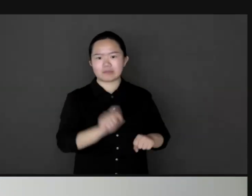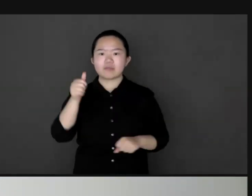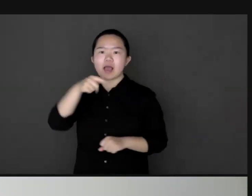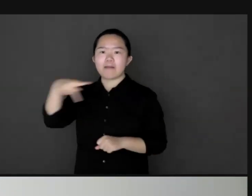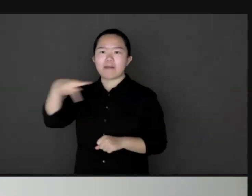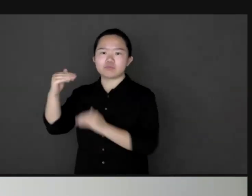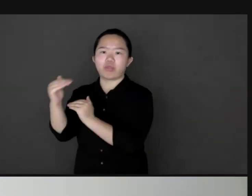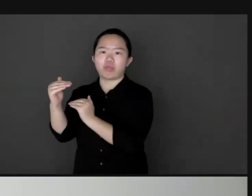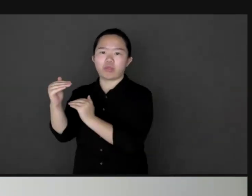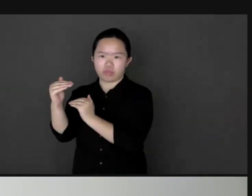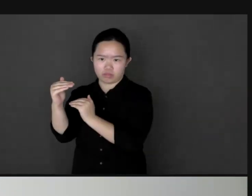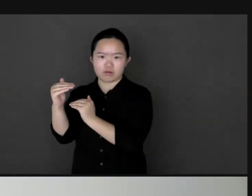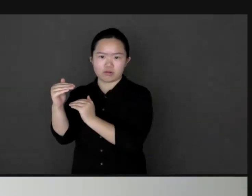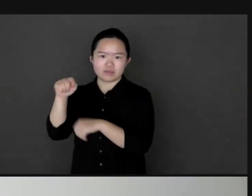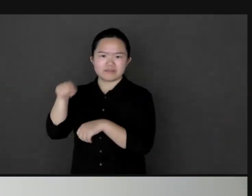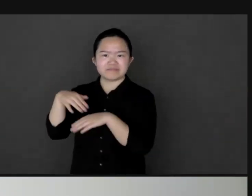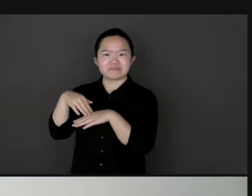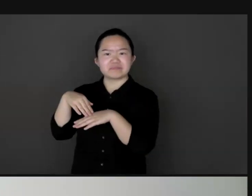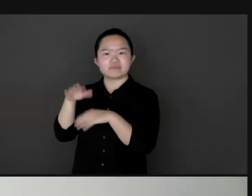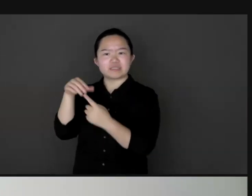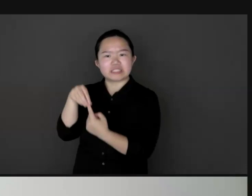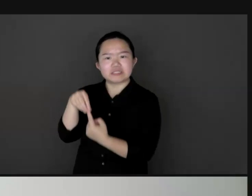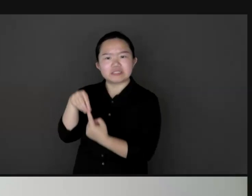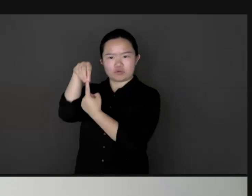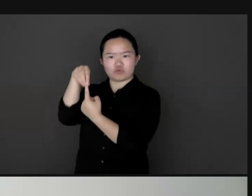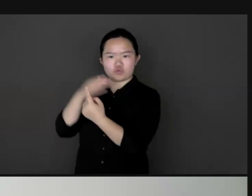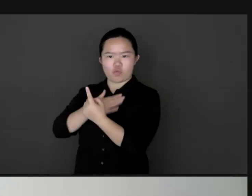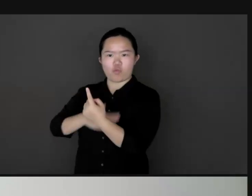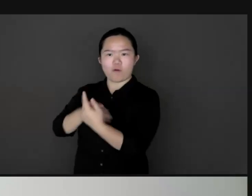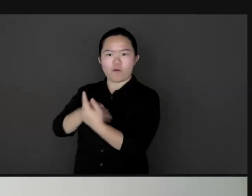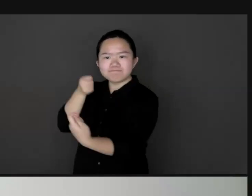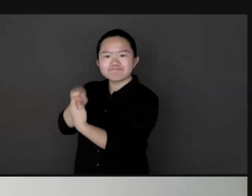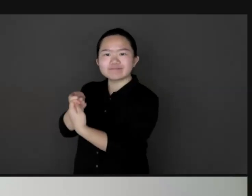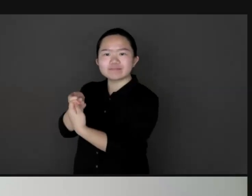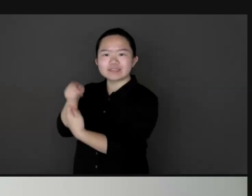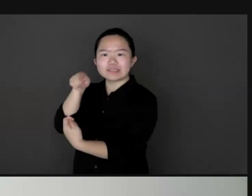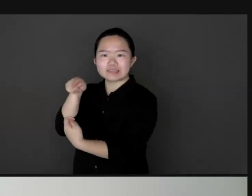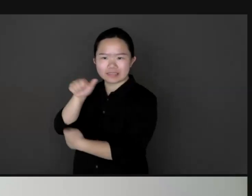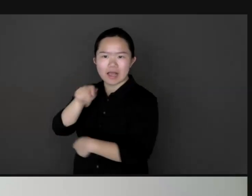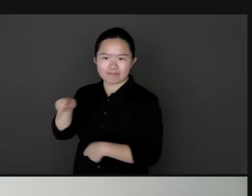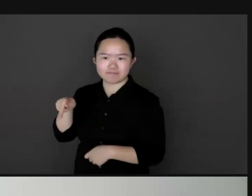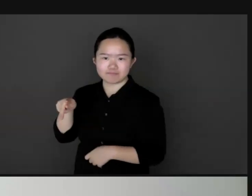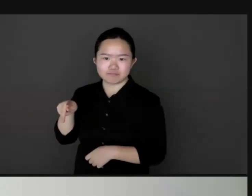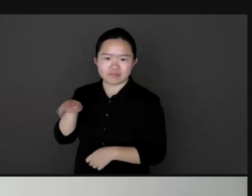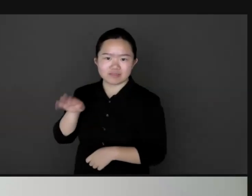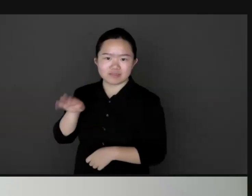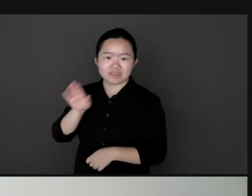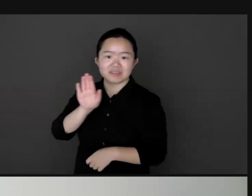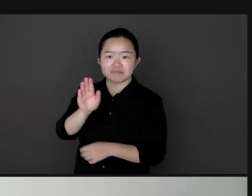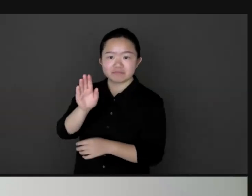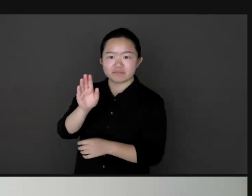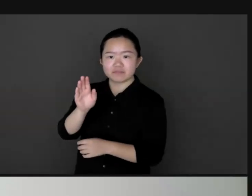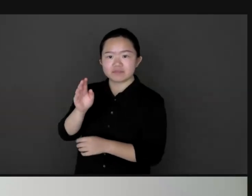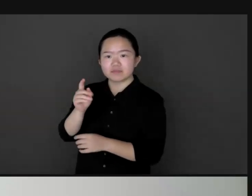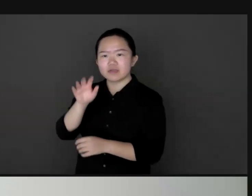do it. And then it should be accessible. And yeah, we have in our foundation a reporting app. And what I see is that if you